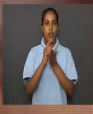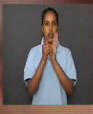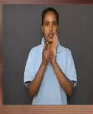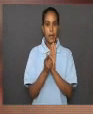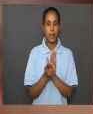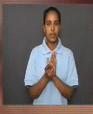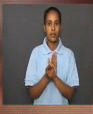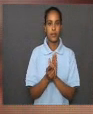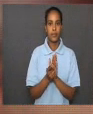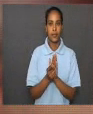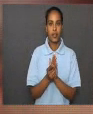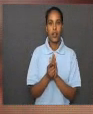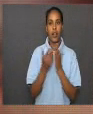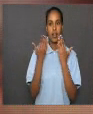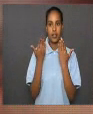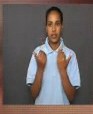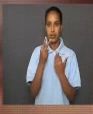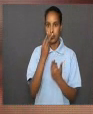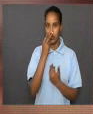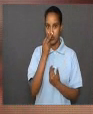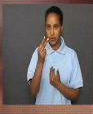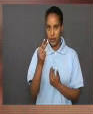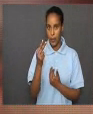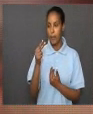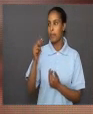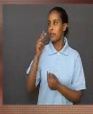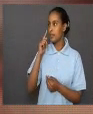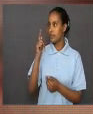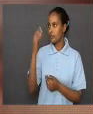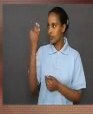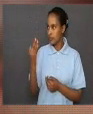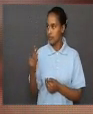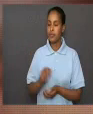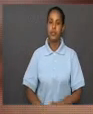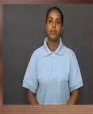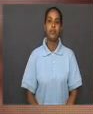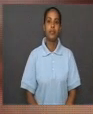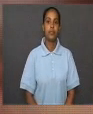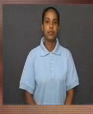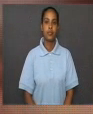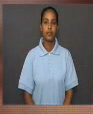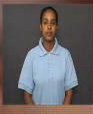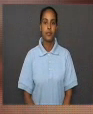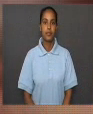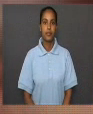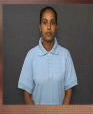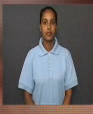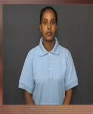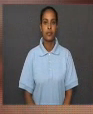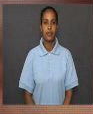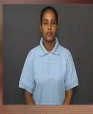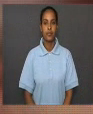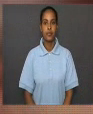For example, let us look at potassium permanganate in this reaction.